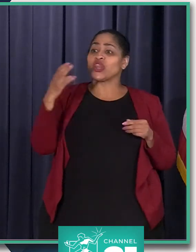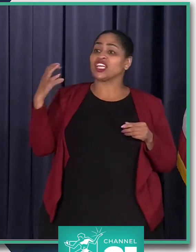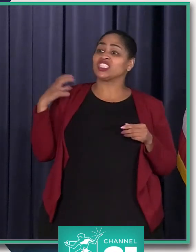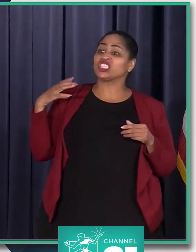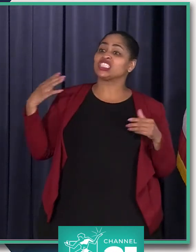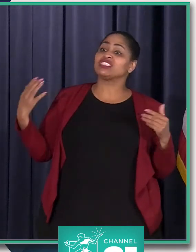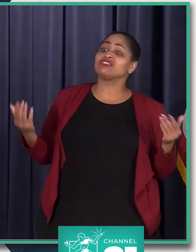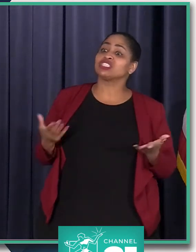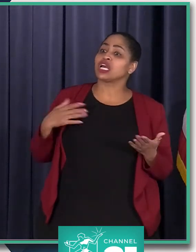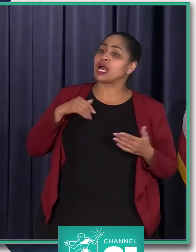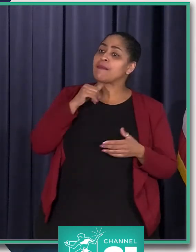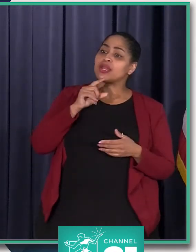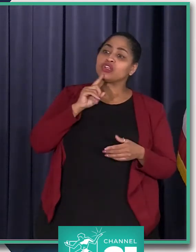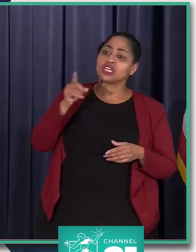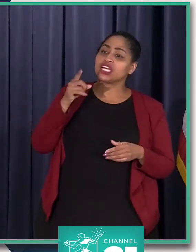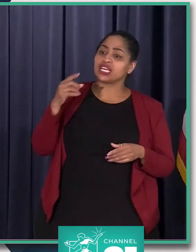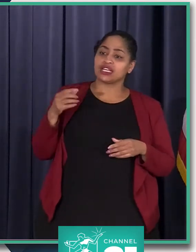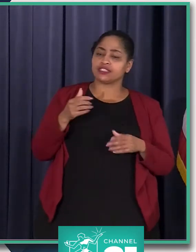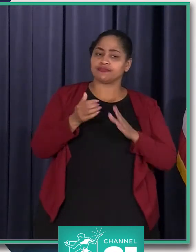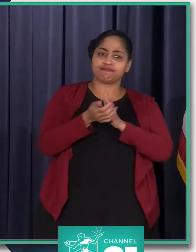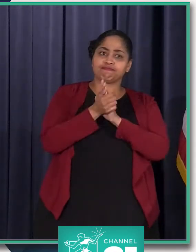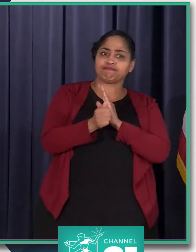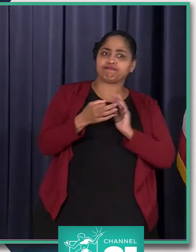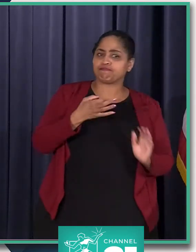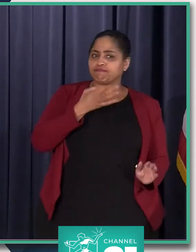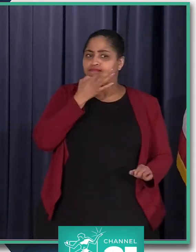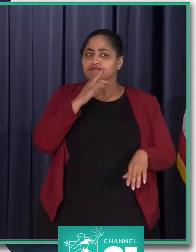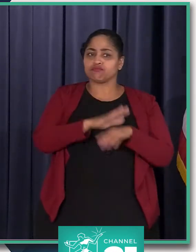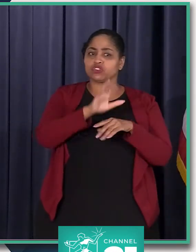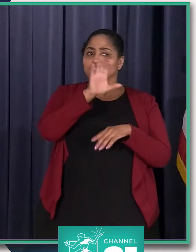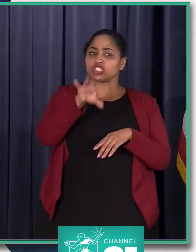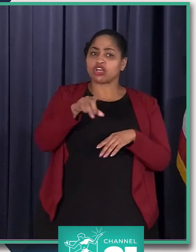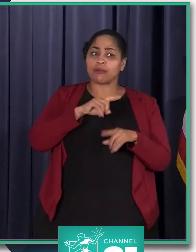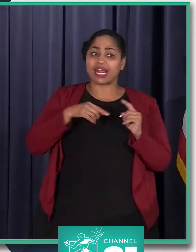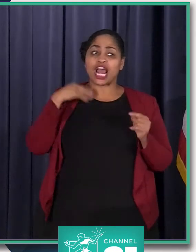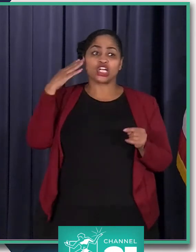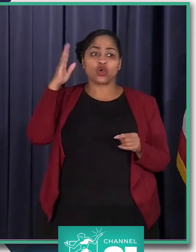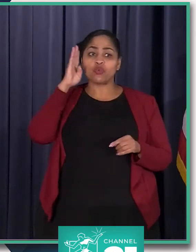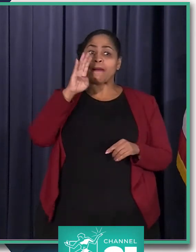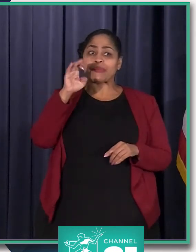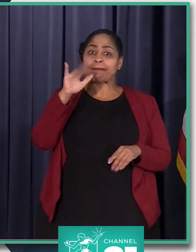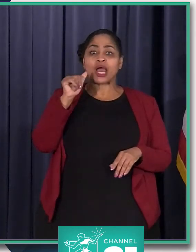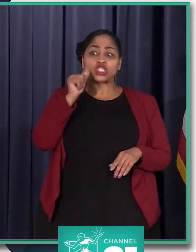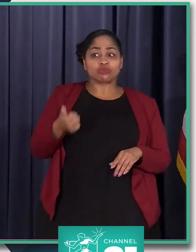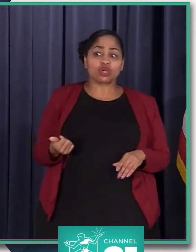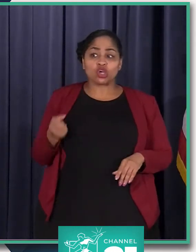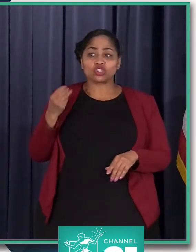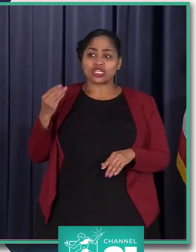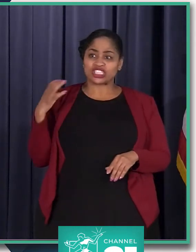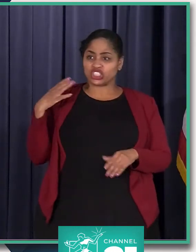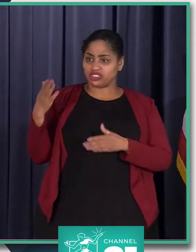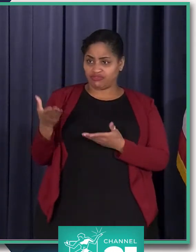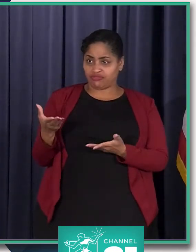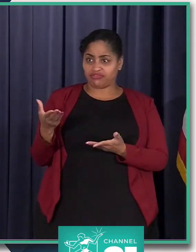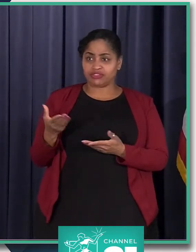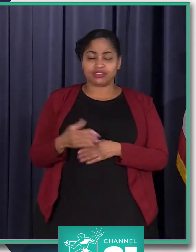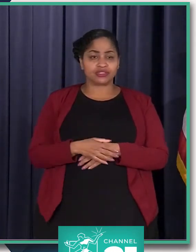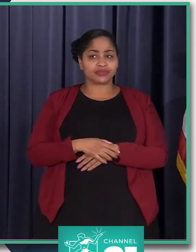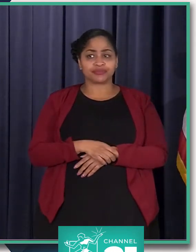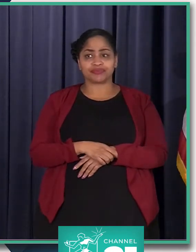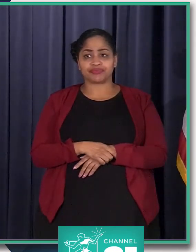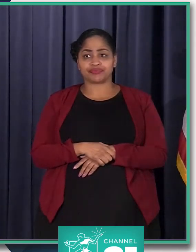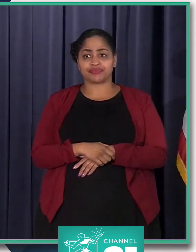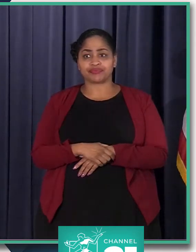and I'm not sure that he's an expert on Chicago right now, but I know he's going to be by tomorrow. So, Chief, why don't you come up and address this?